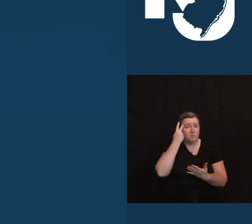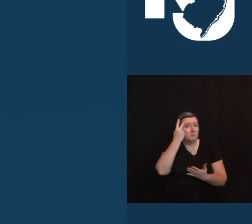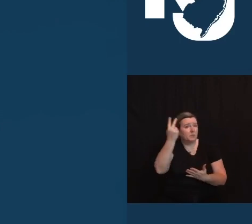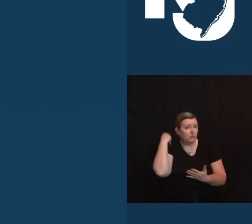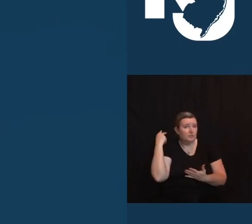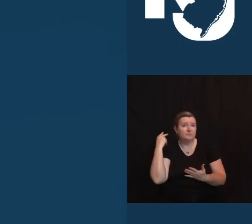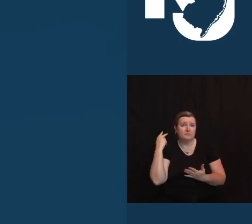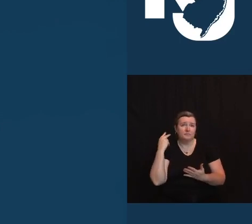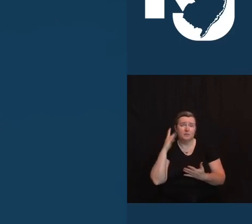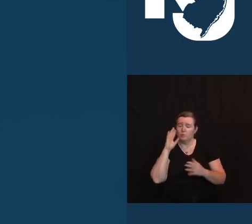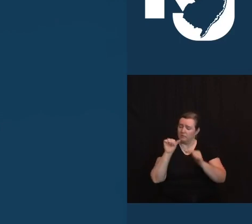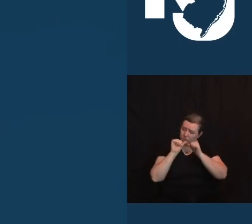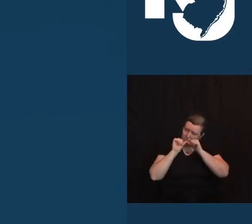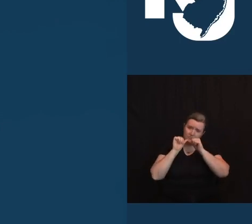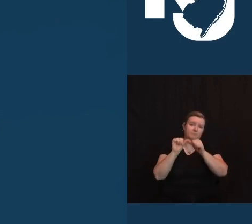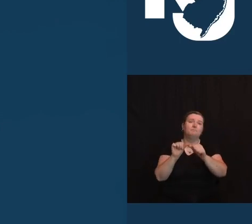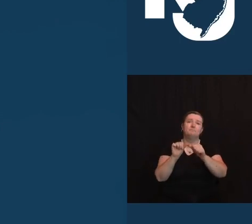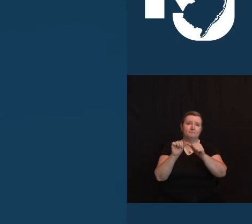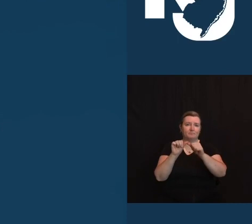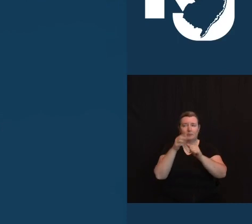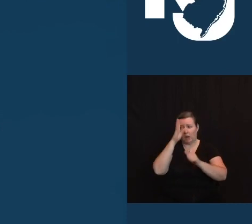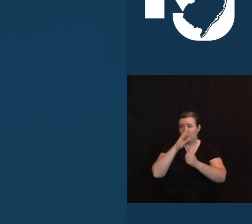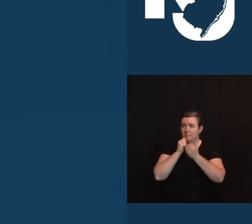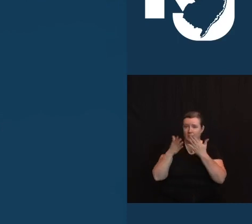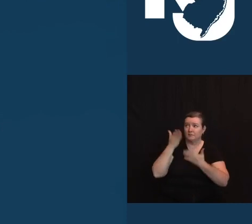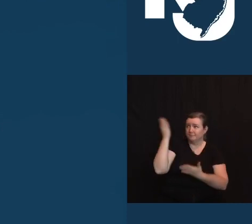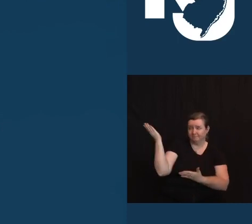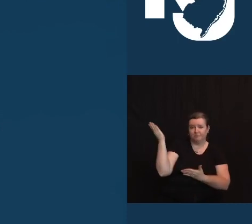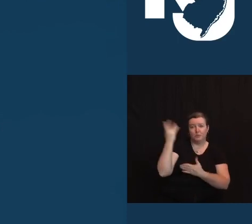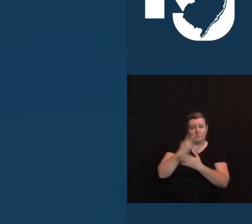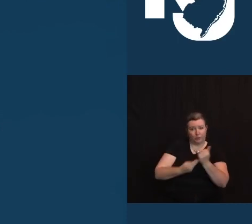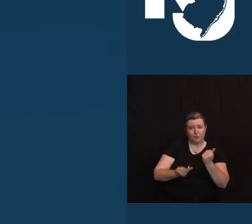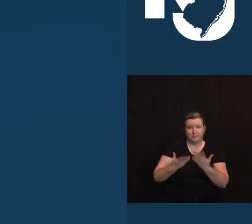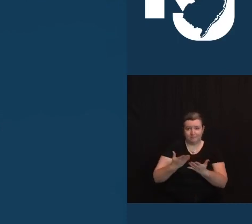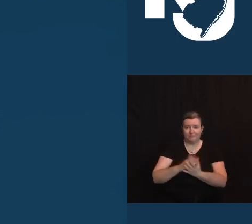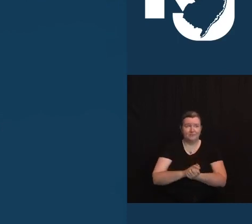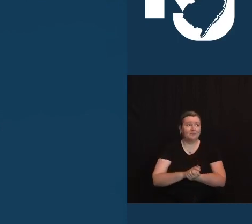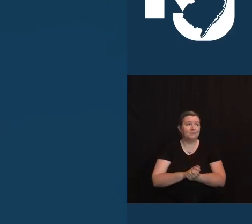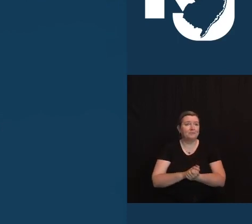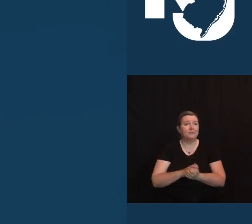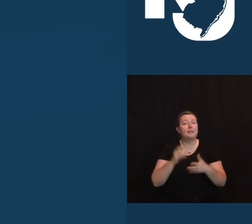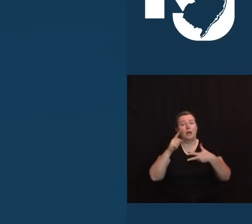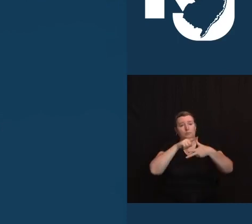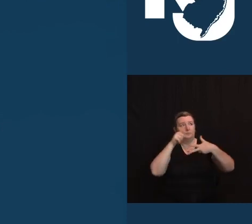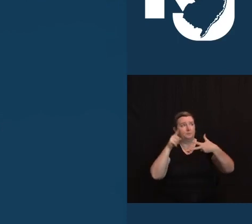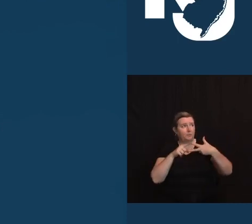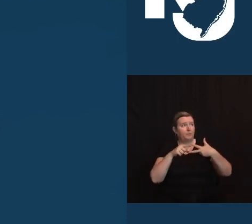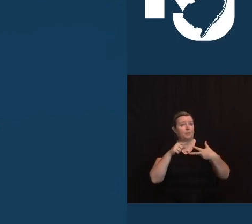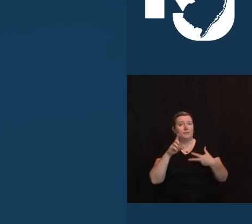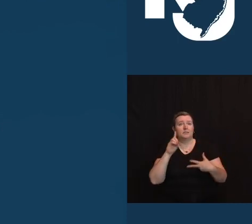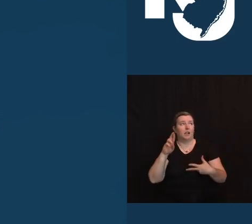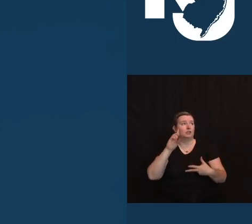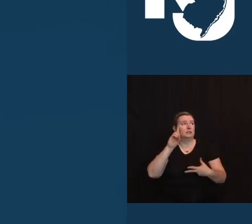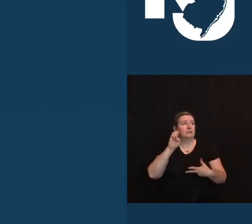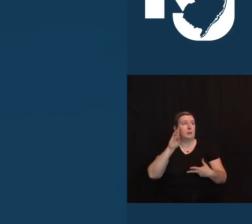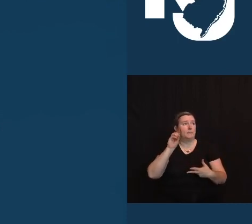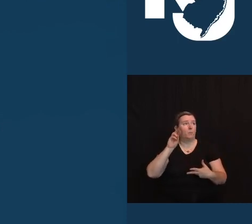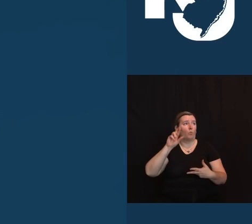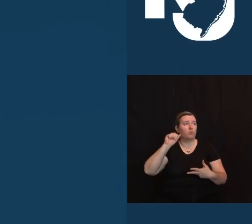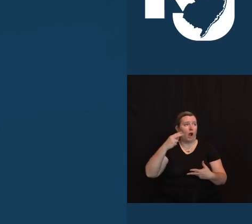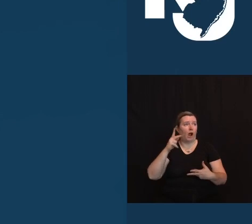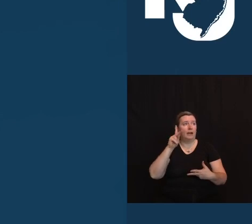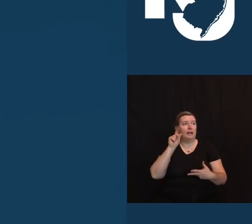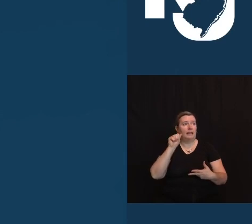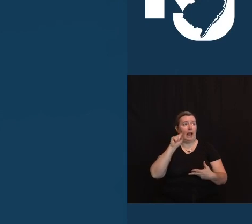forward. May God bless and watch over them both. We'll stay in Bergen County to remember Dr. Deborah Cantor